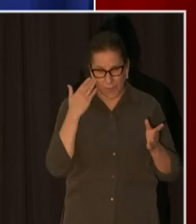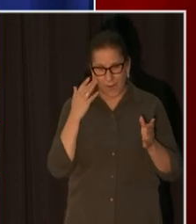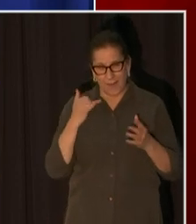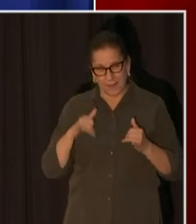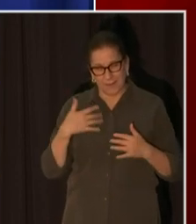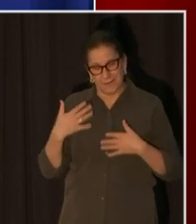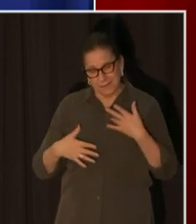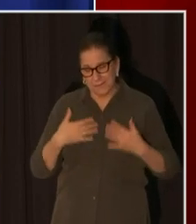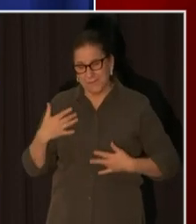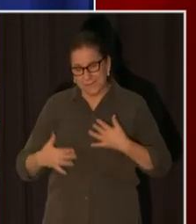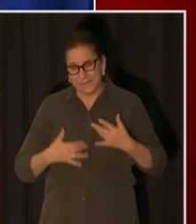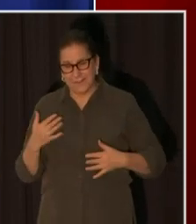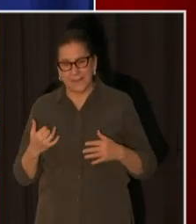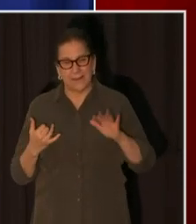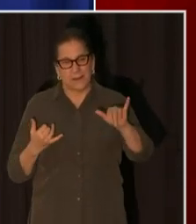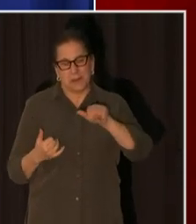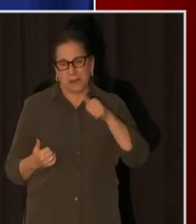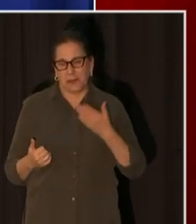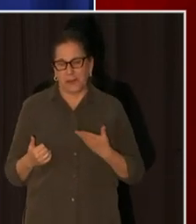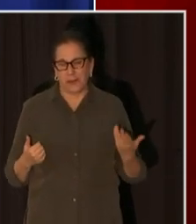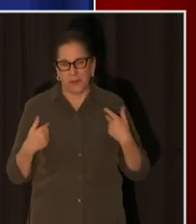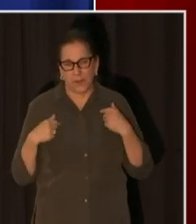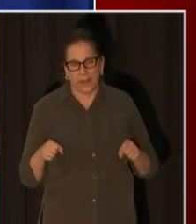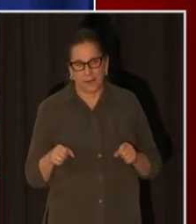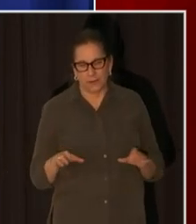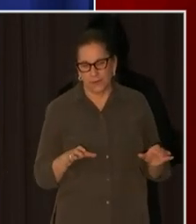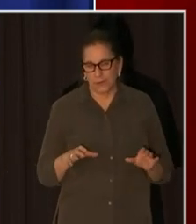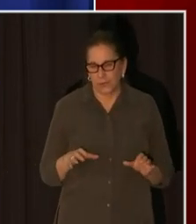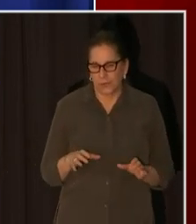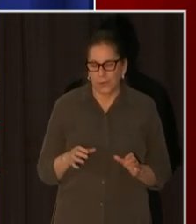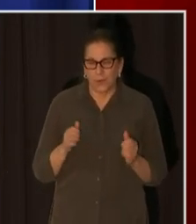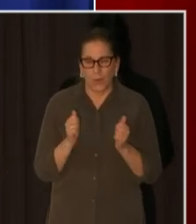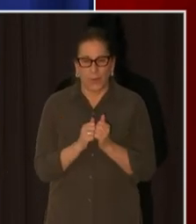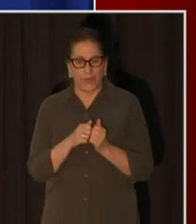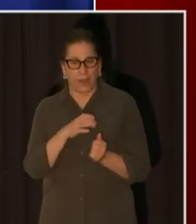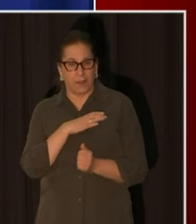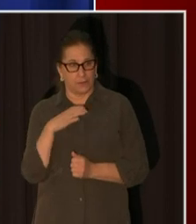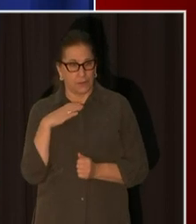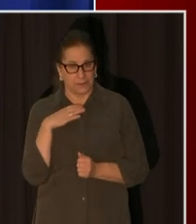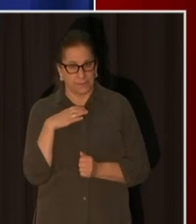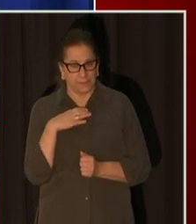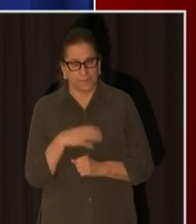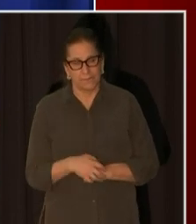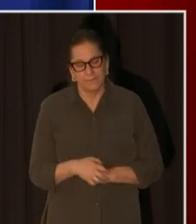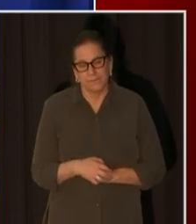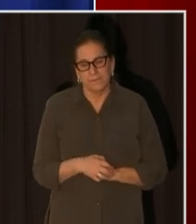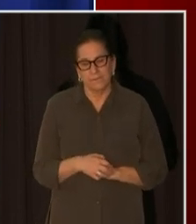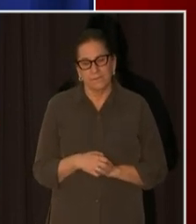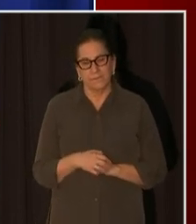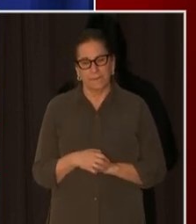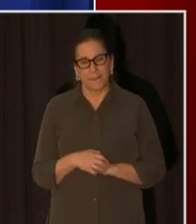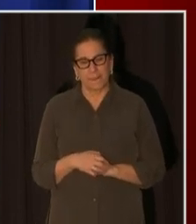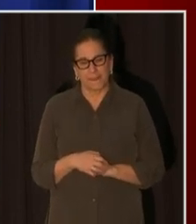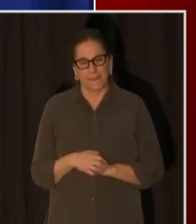Congress to do is to fix the injustice where they made us a territory instead of a state. It means about $750